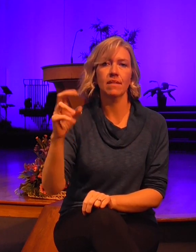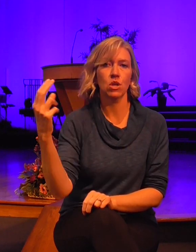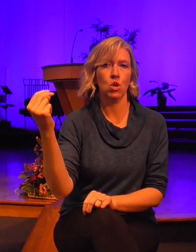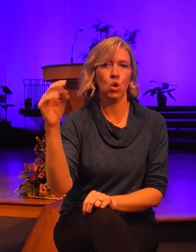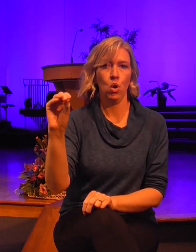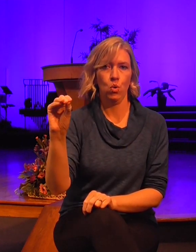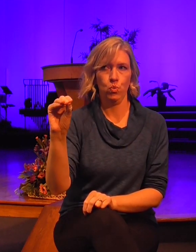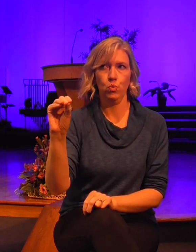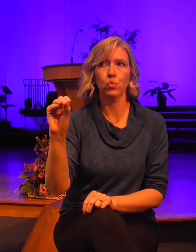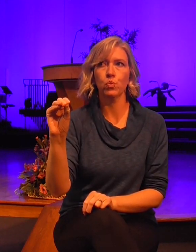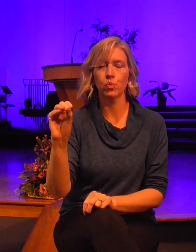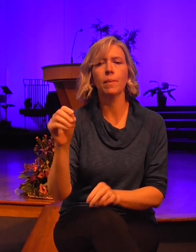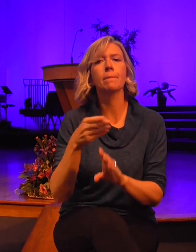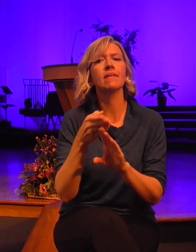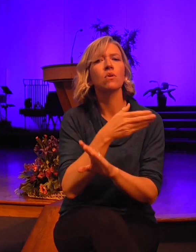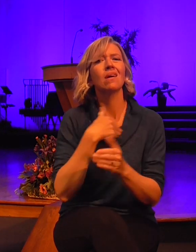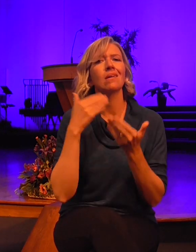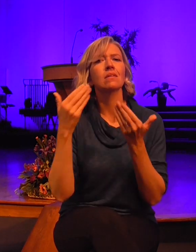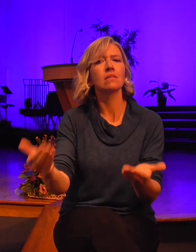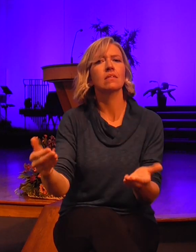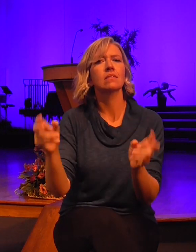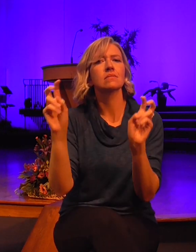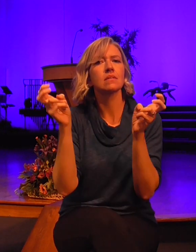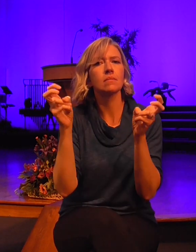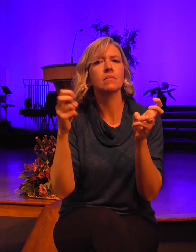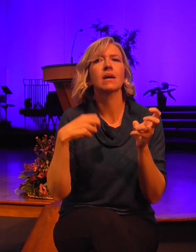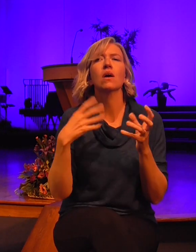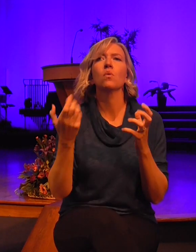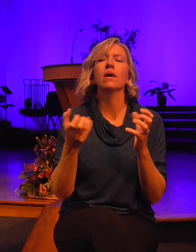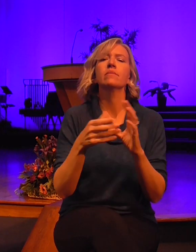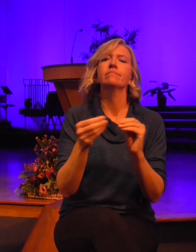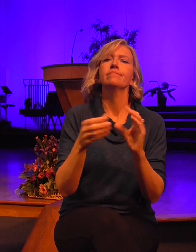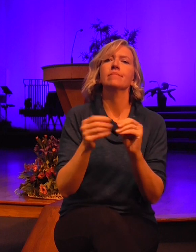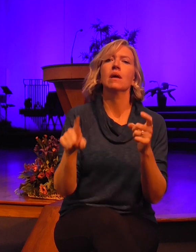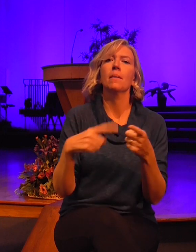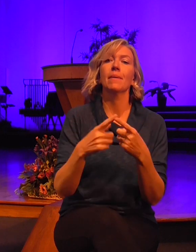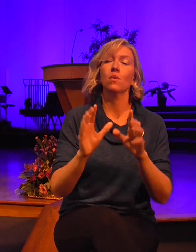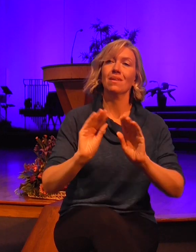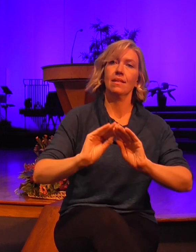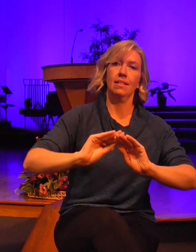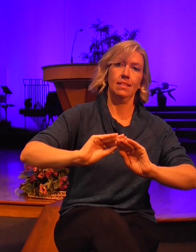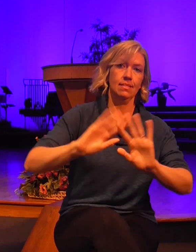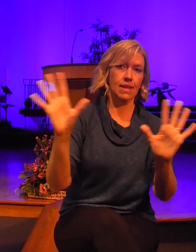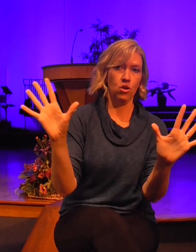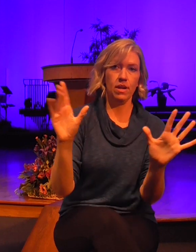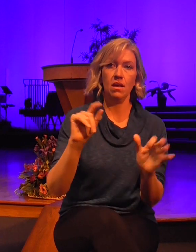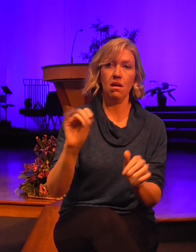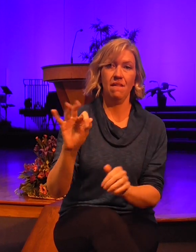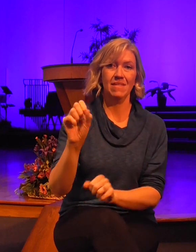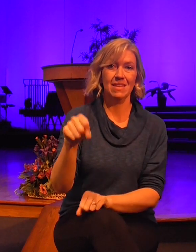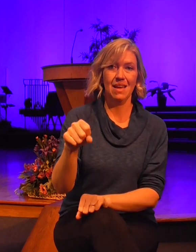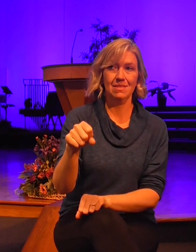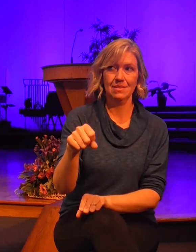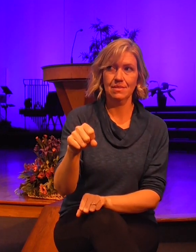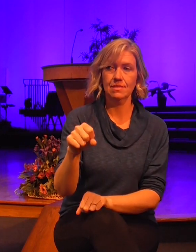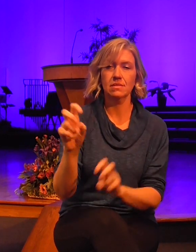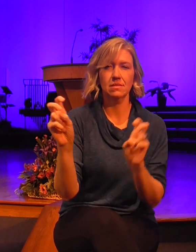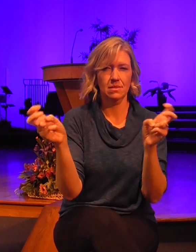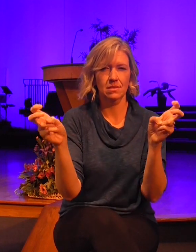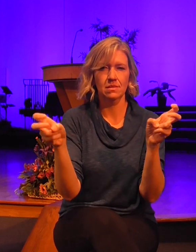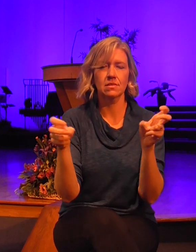into that, I want to talk a little bit about the clarity of yes. The clarity of yes.